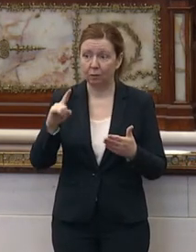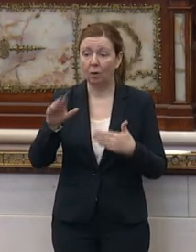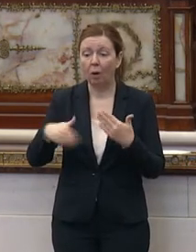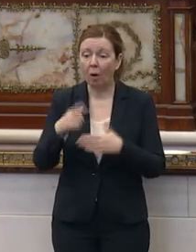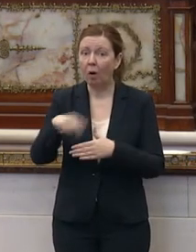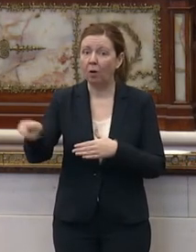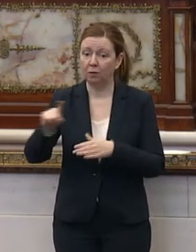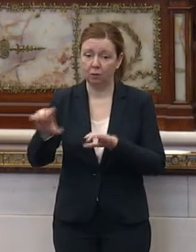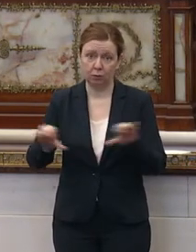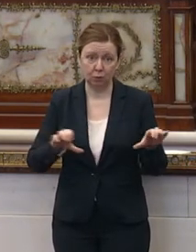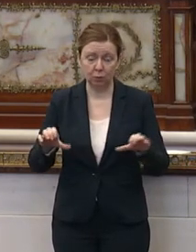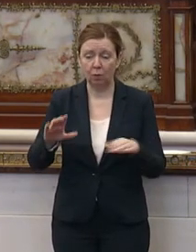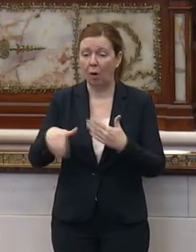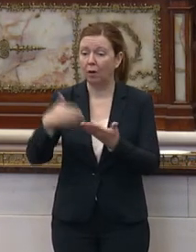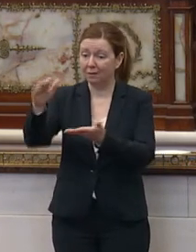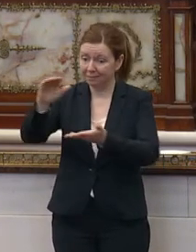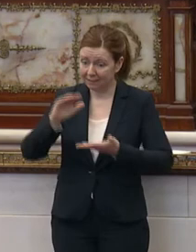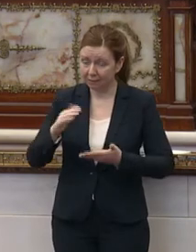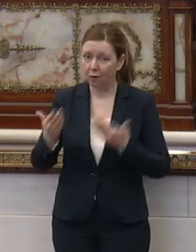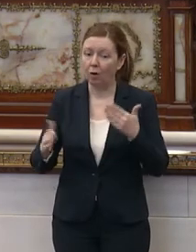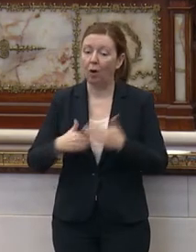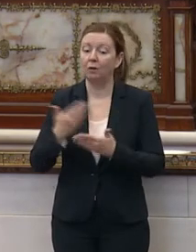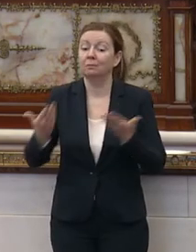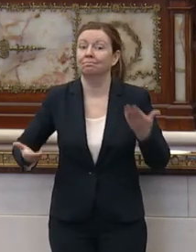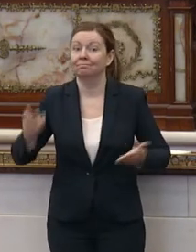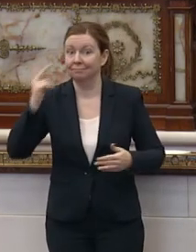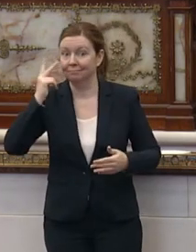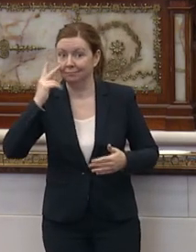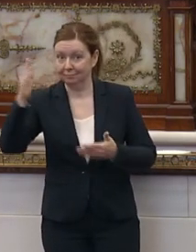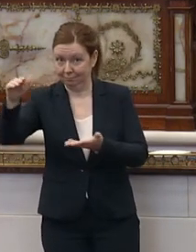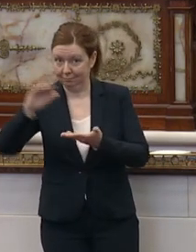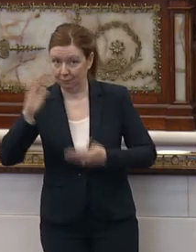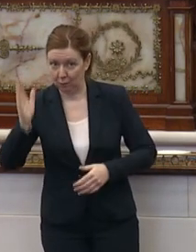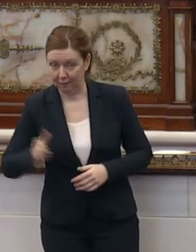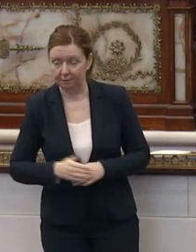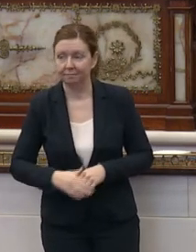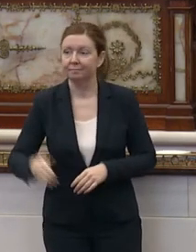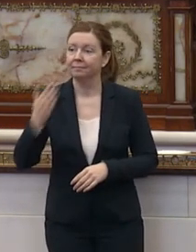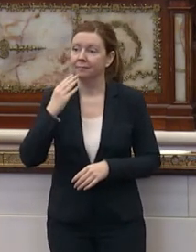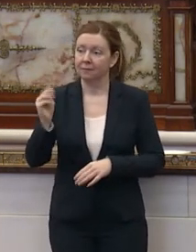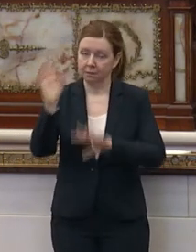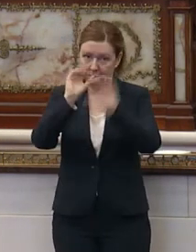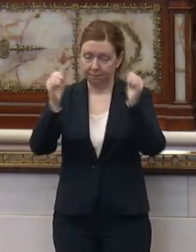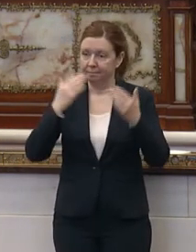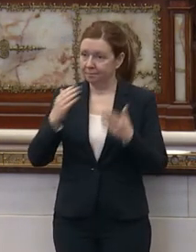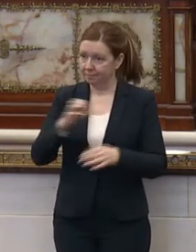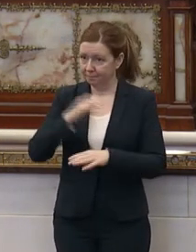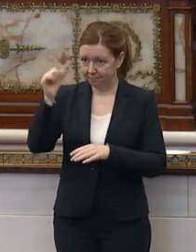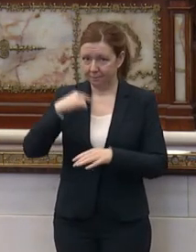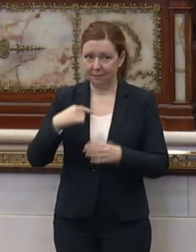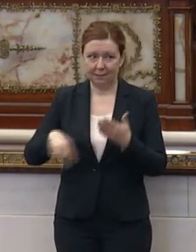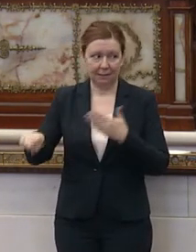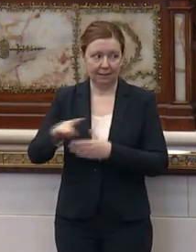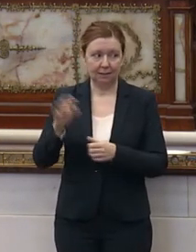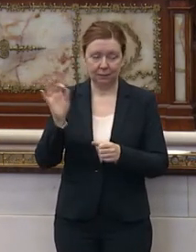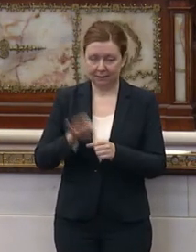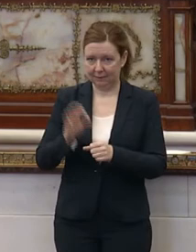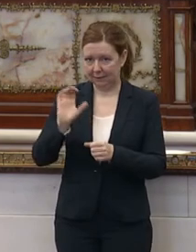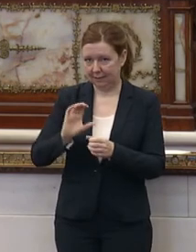all you've delivered and all you might deliver. Thank you, Mr. President. Thank you, Councilman. We'll be in next week's